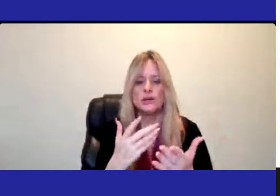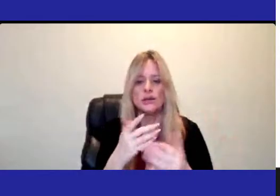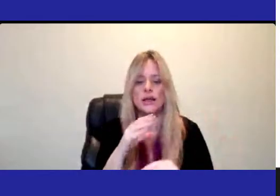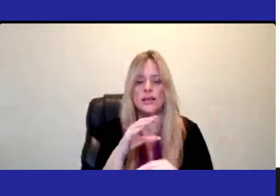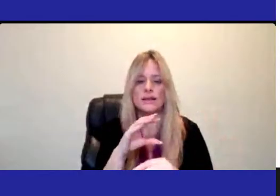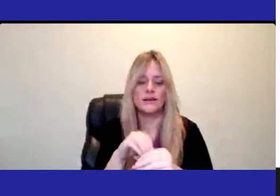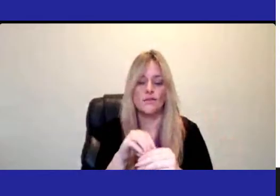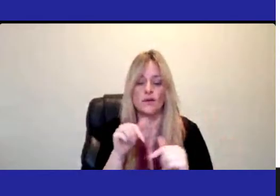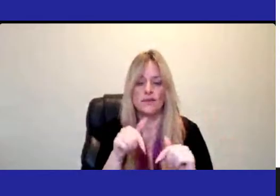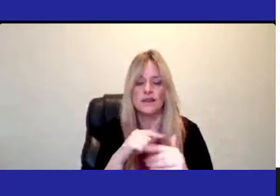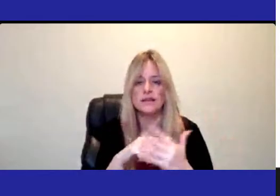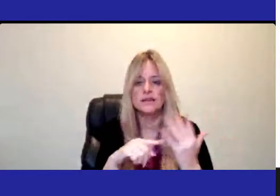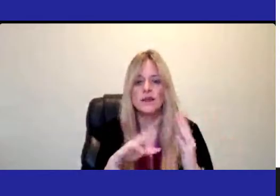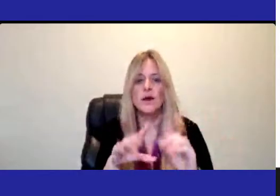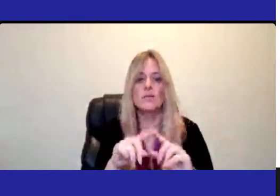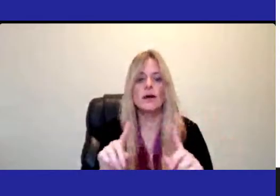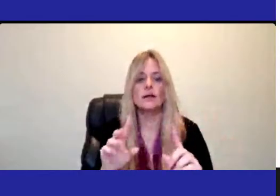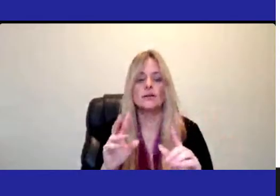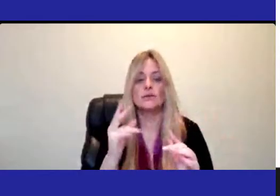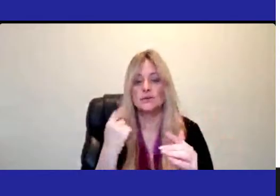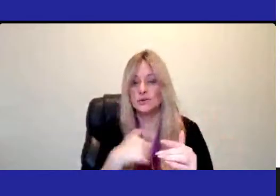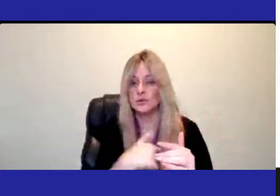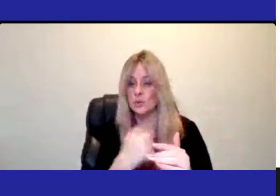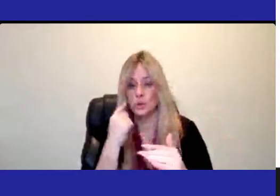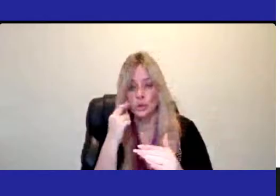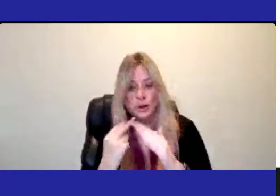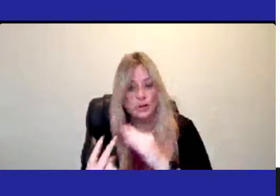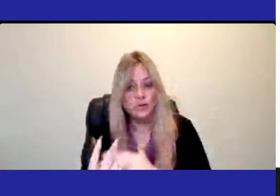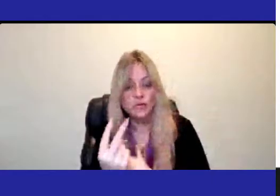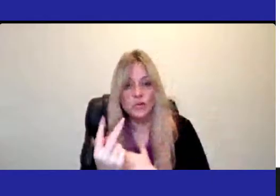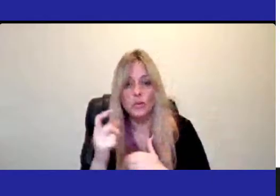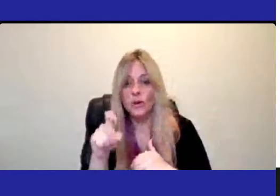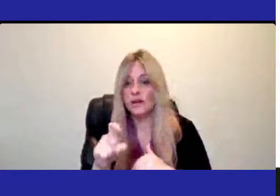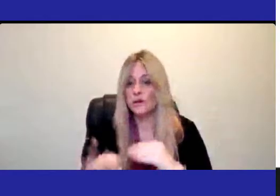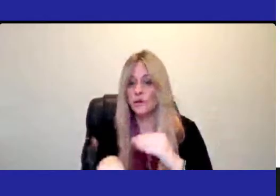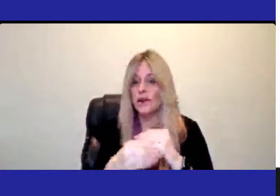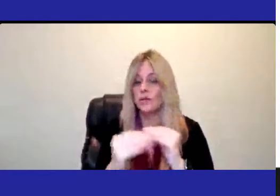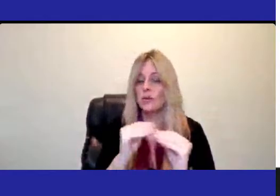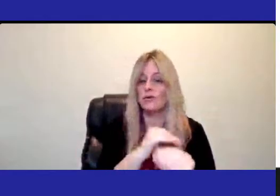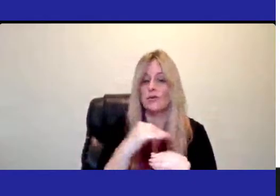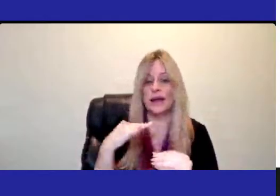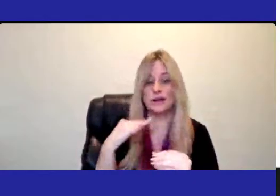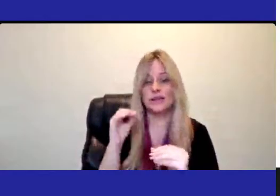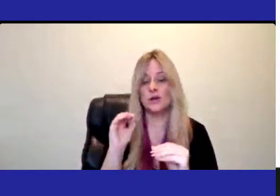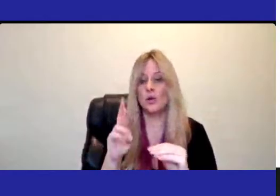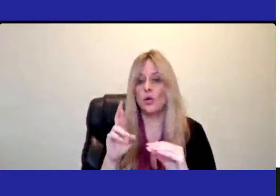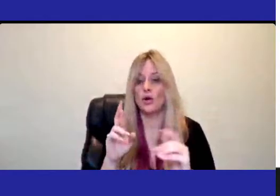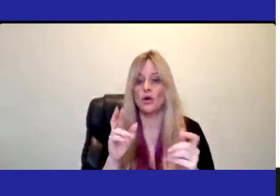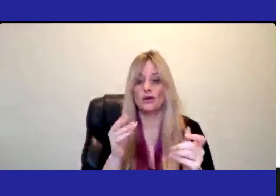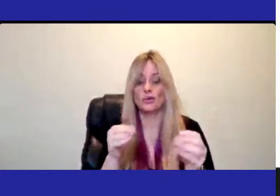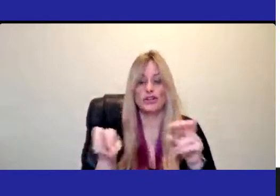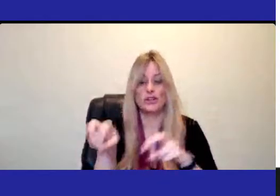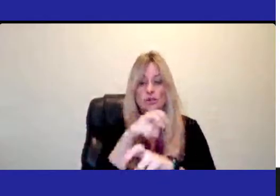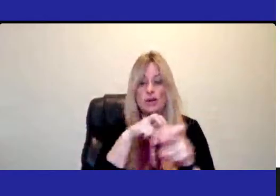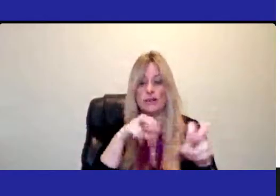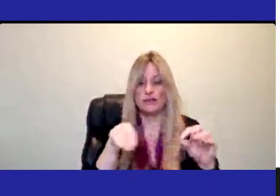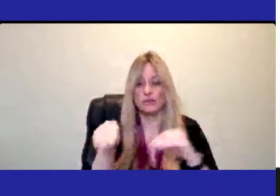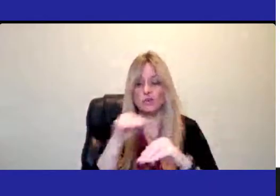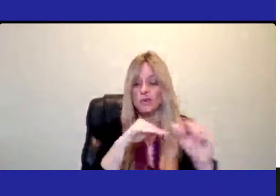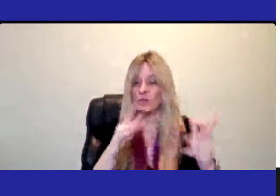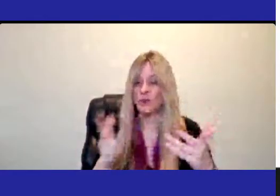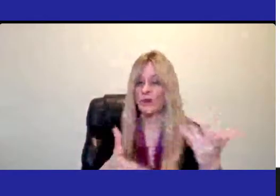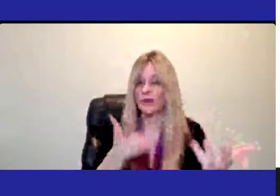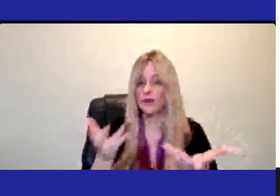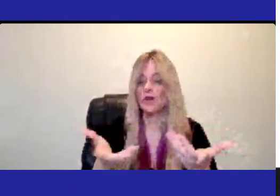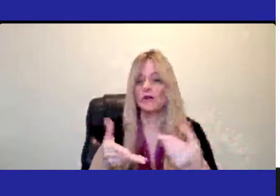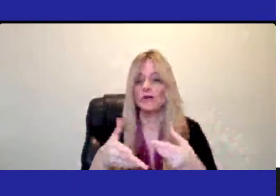But do we foresee that we would need additional faculty, or are we just going to be able to rearrange internal faculty as far as being able to